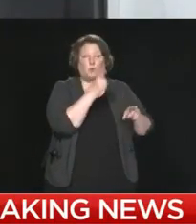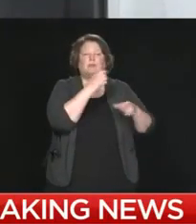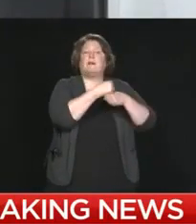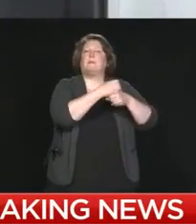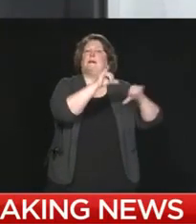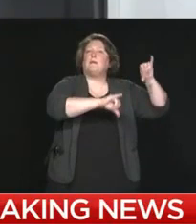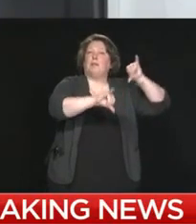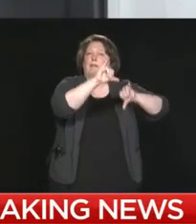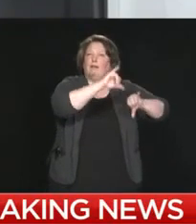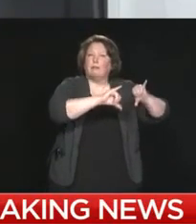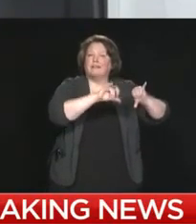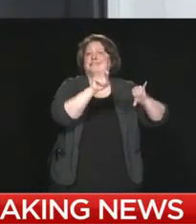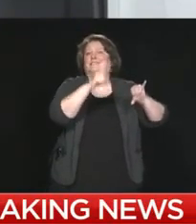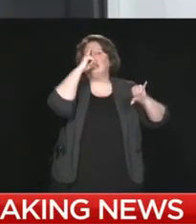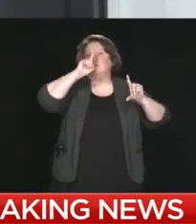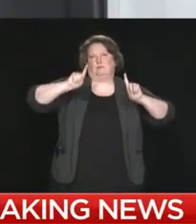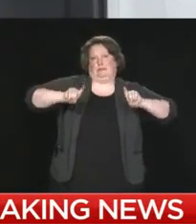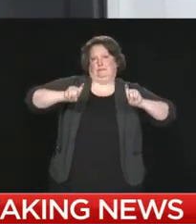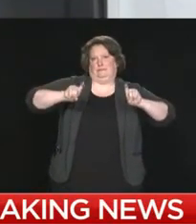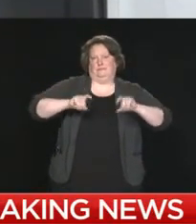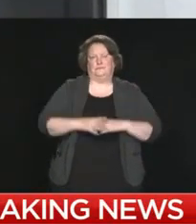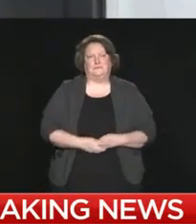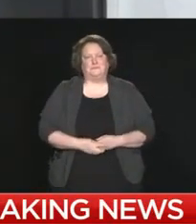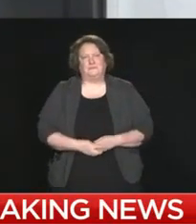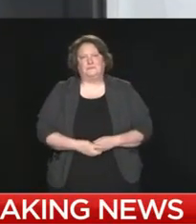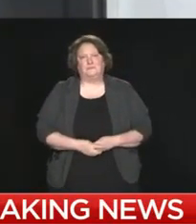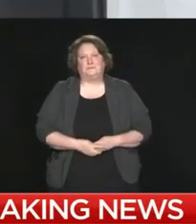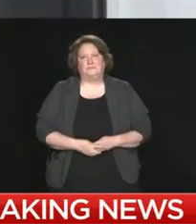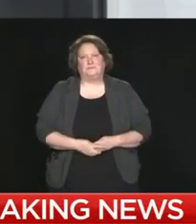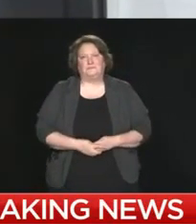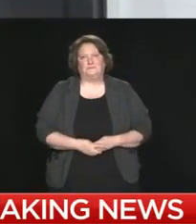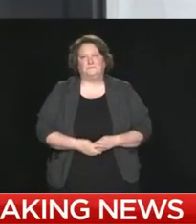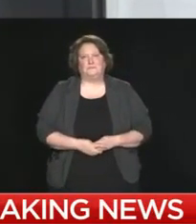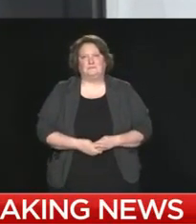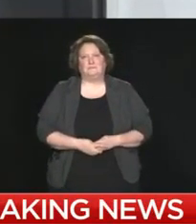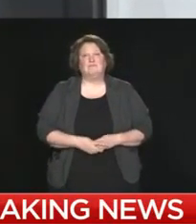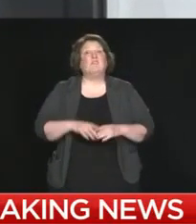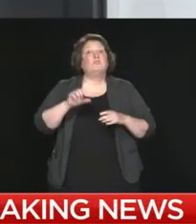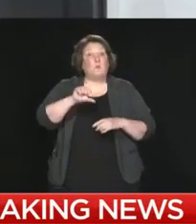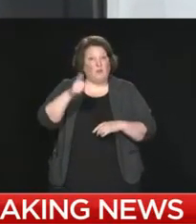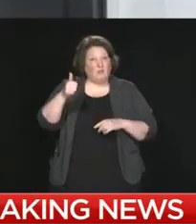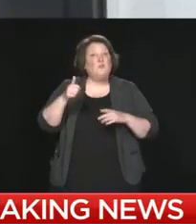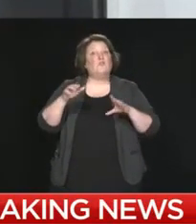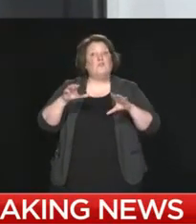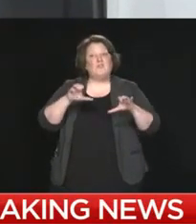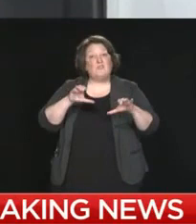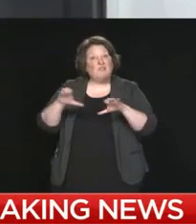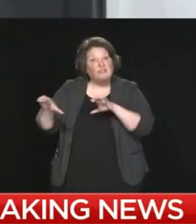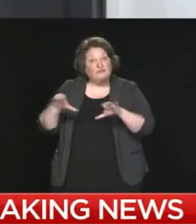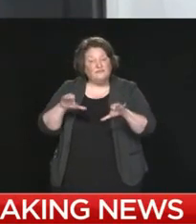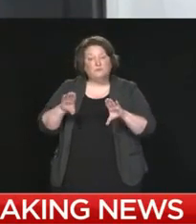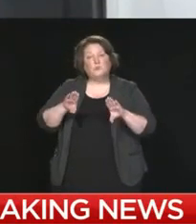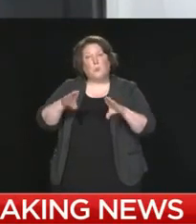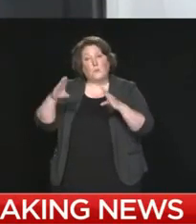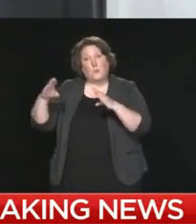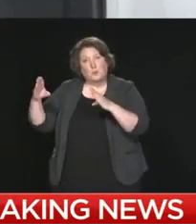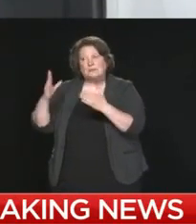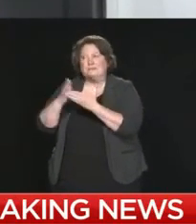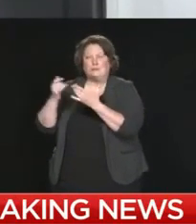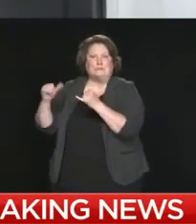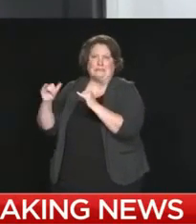We are starting to take up certain activities, and some measures have to be stepped up, such as contact tracing